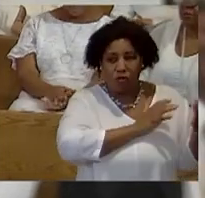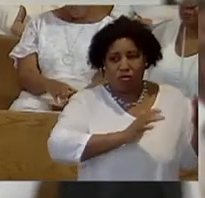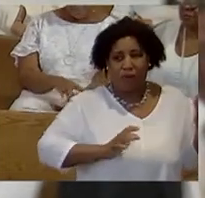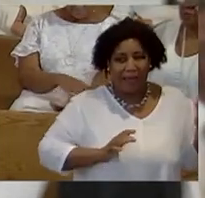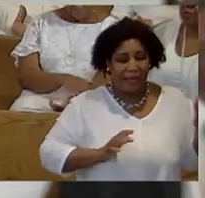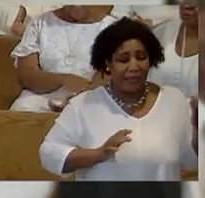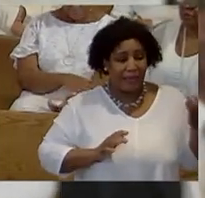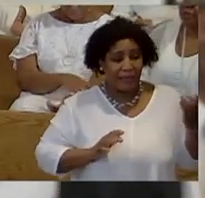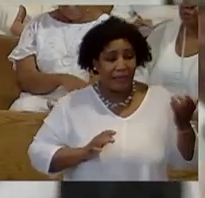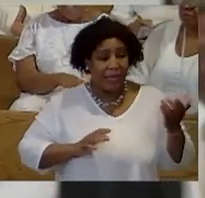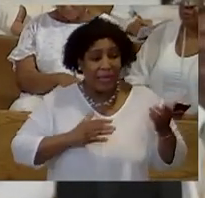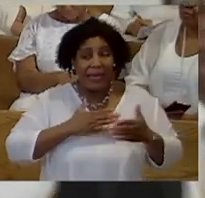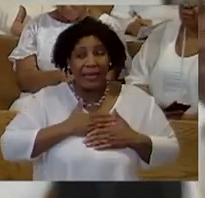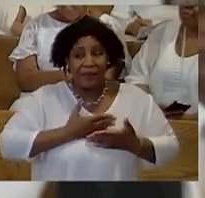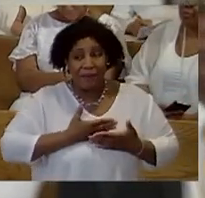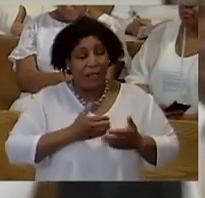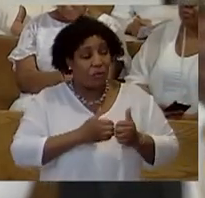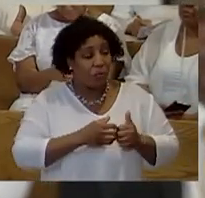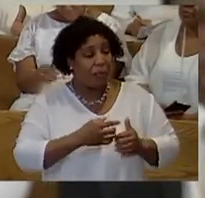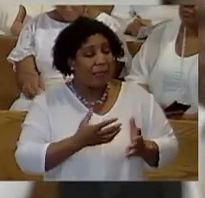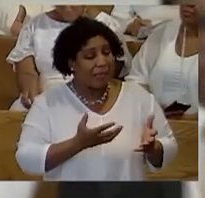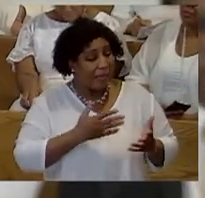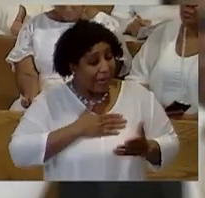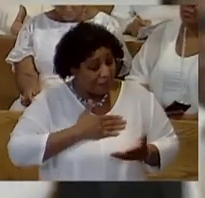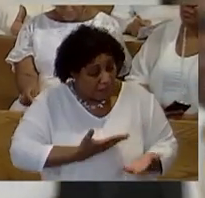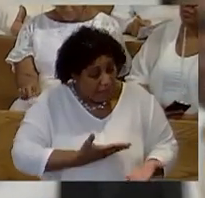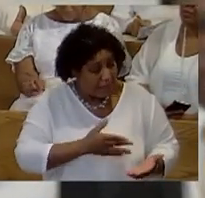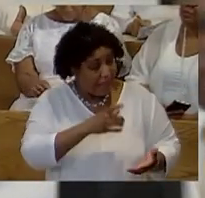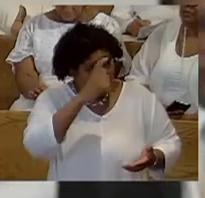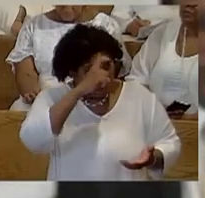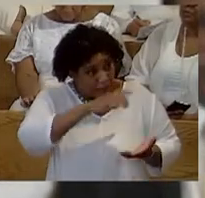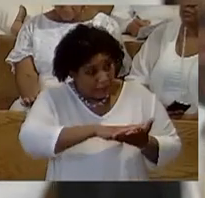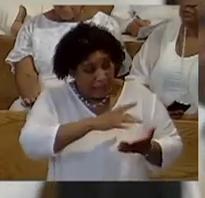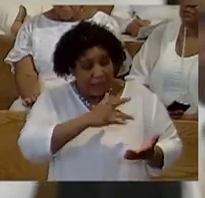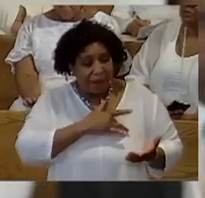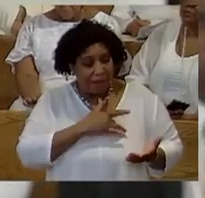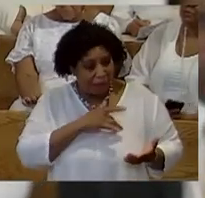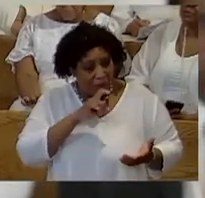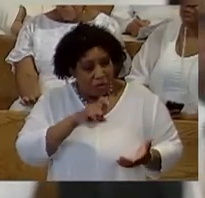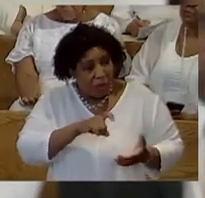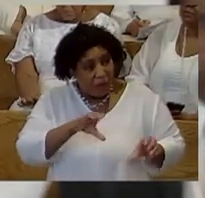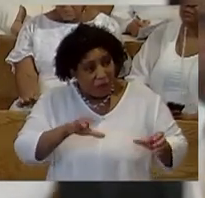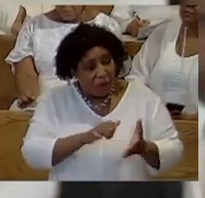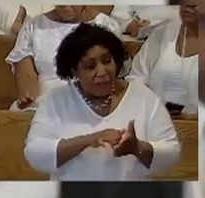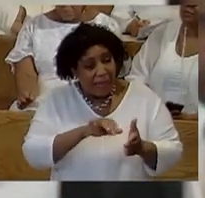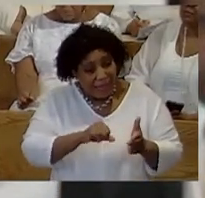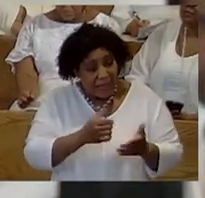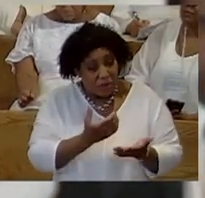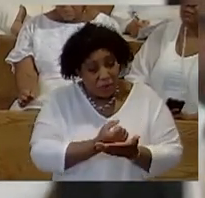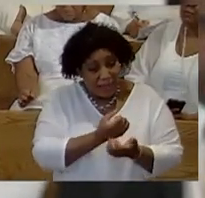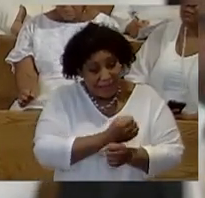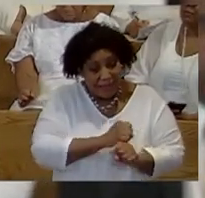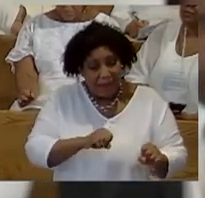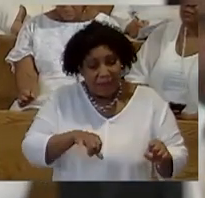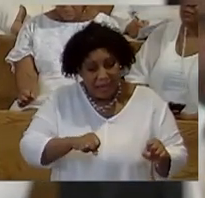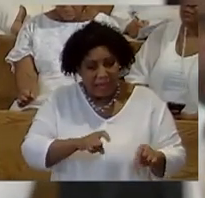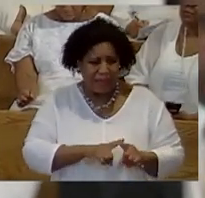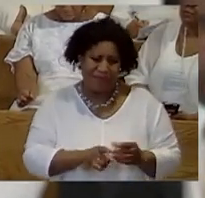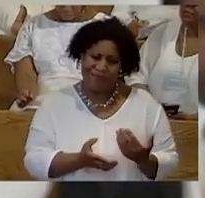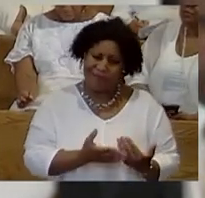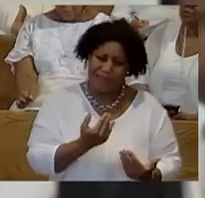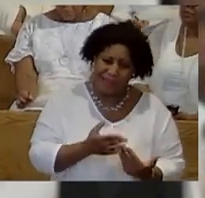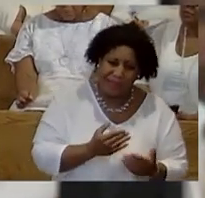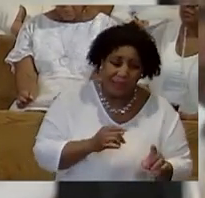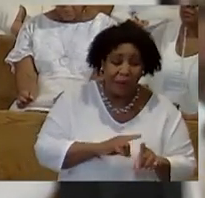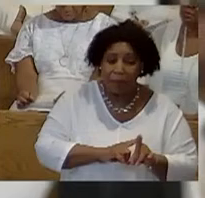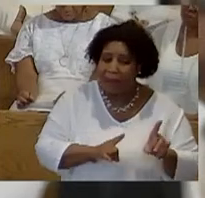not only confess him with your mouth and believe in him in your heart, not only do you have to do that to be saved, and that's easy